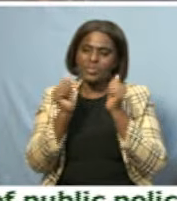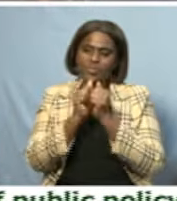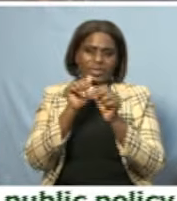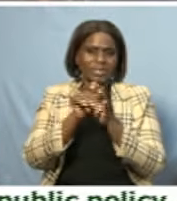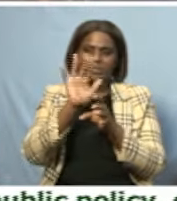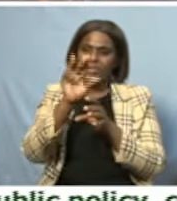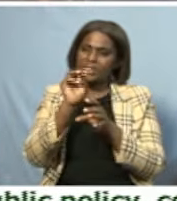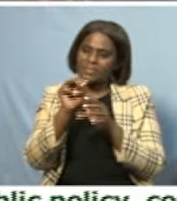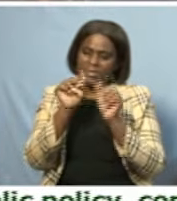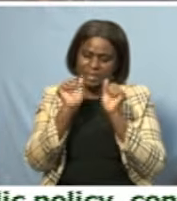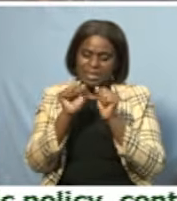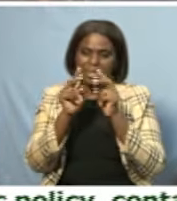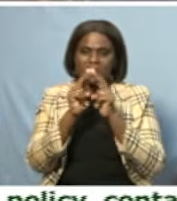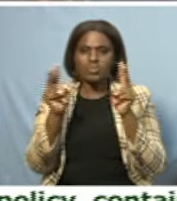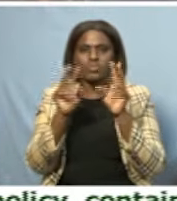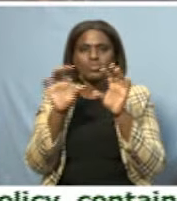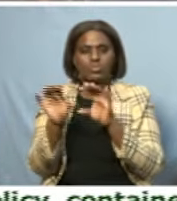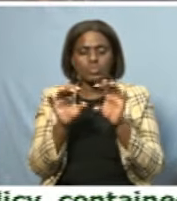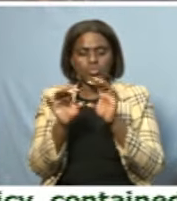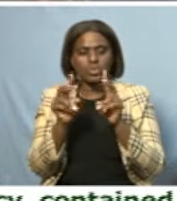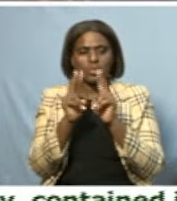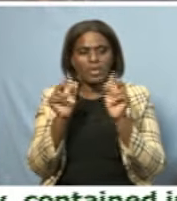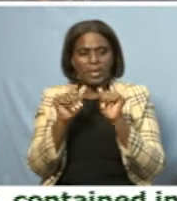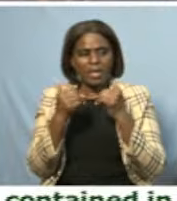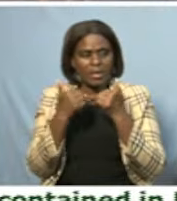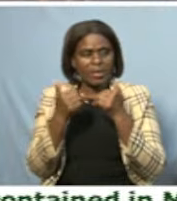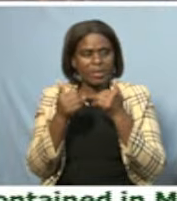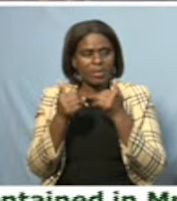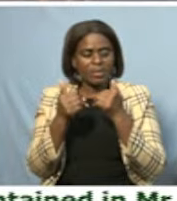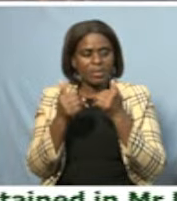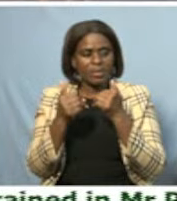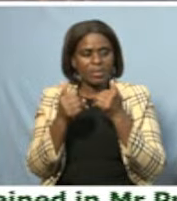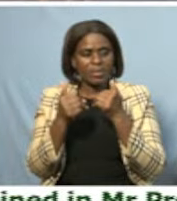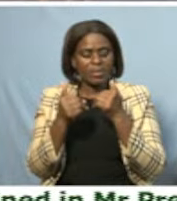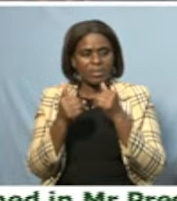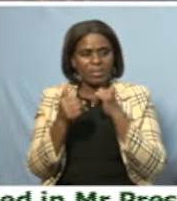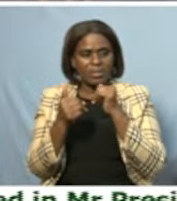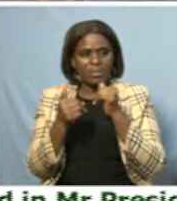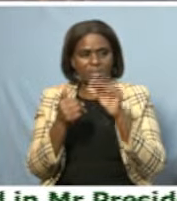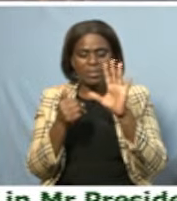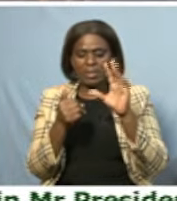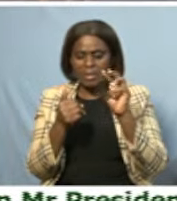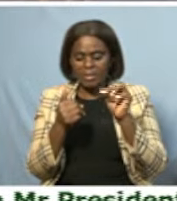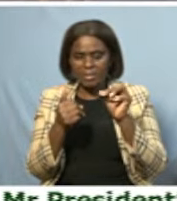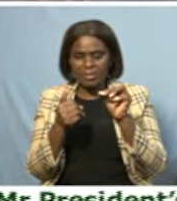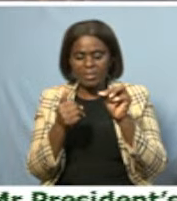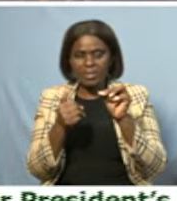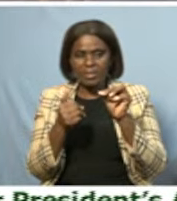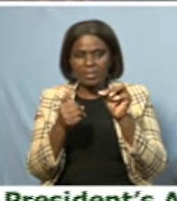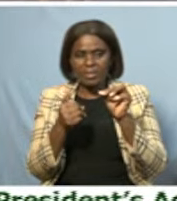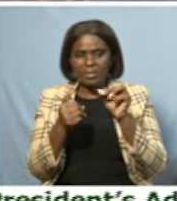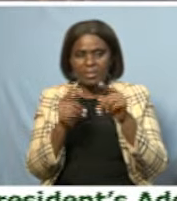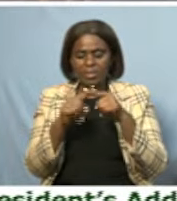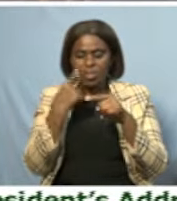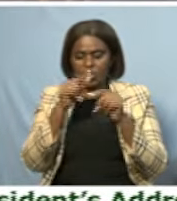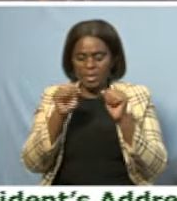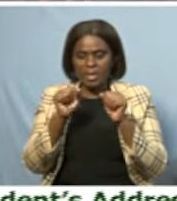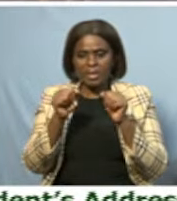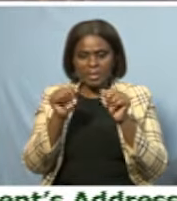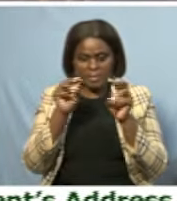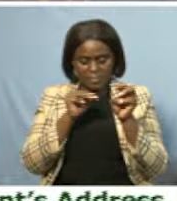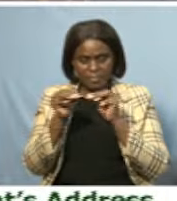5 minutes can do so. So we now move to, it's not 5 minutes, it's 10 minutes, but those that can